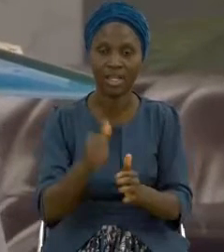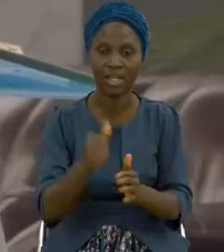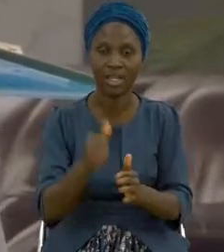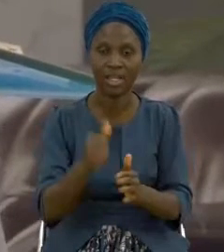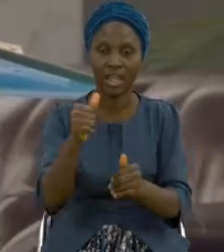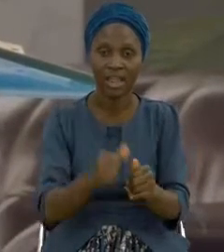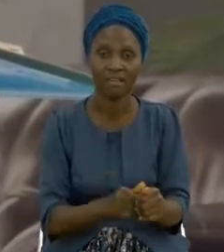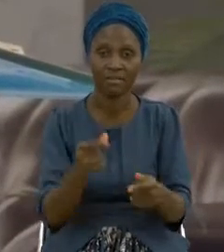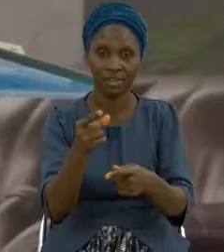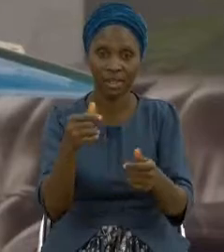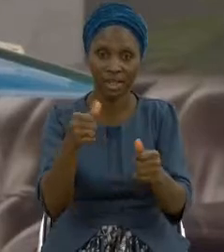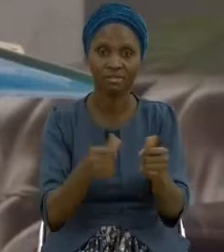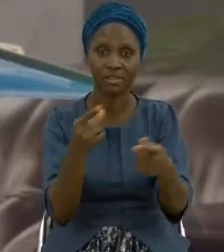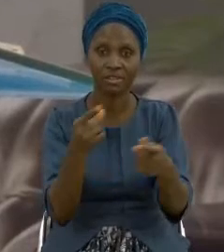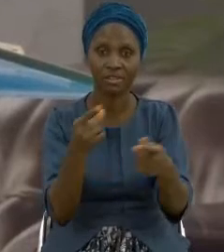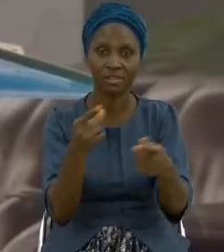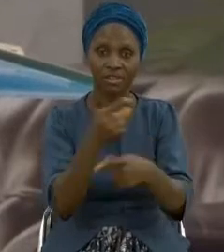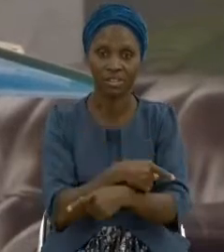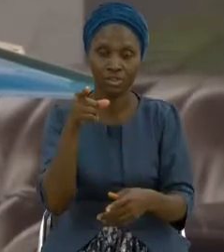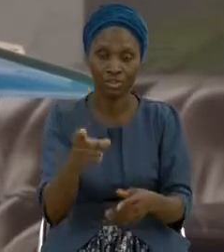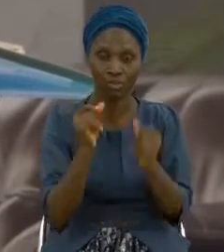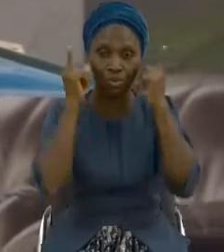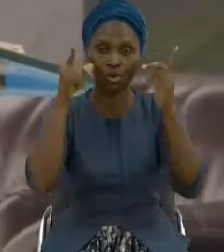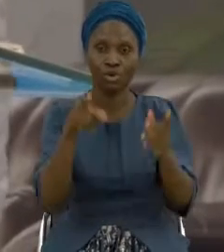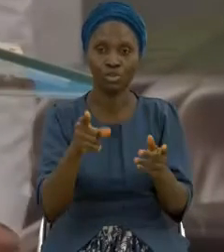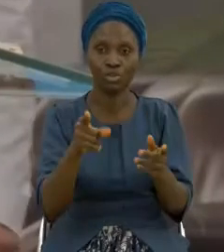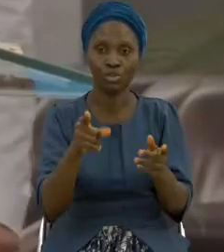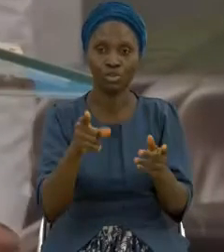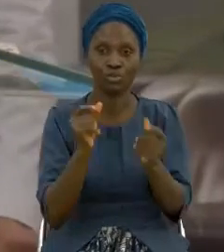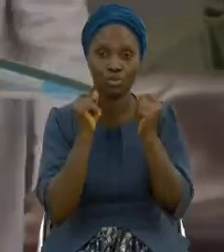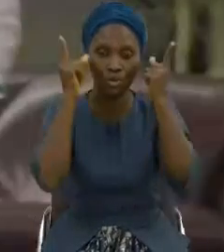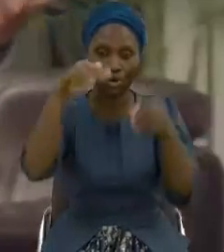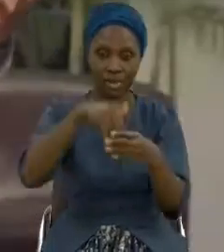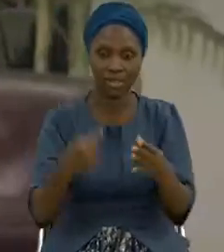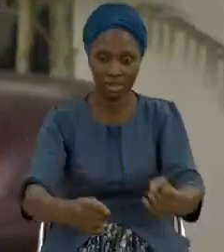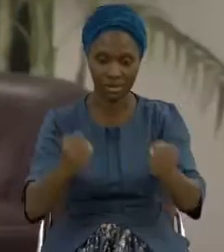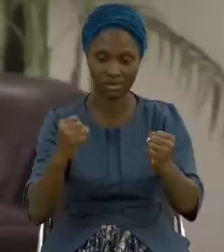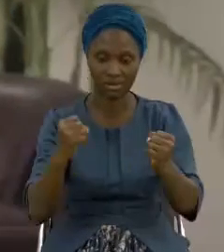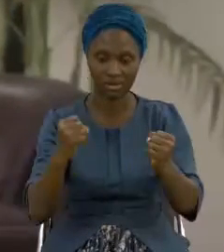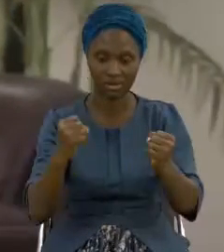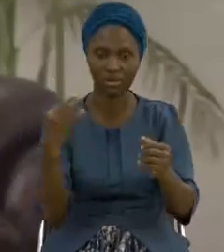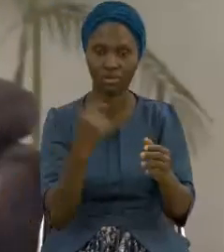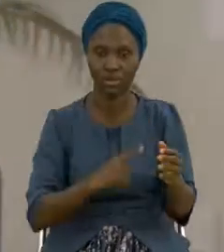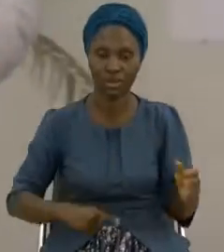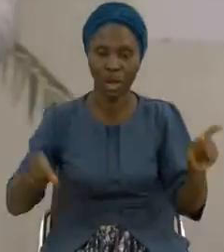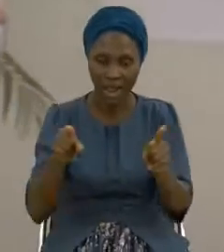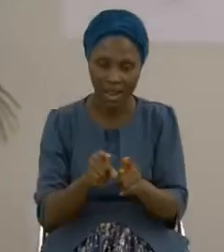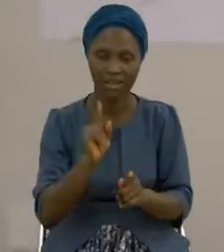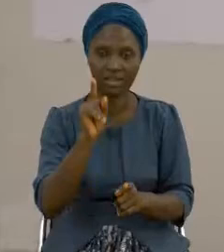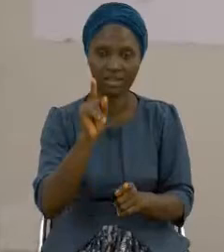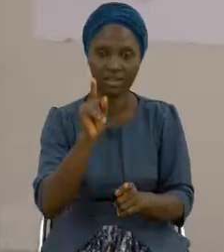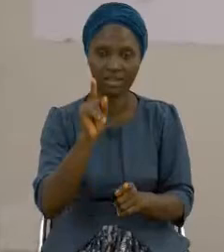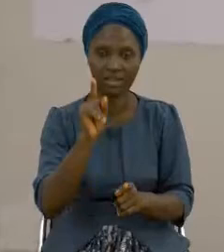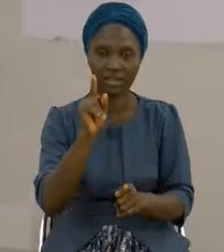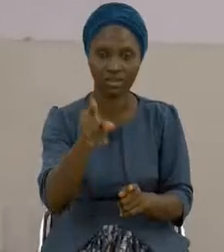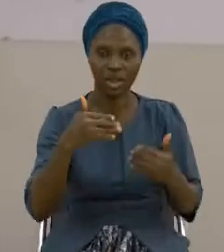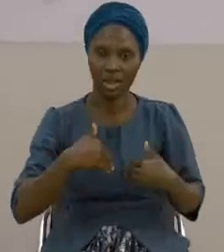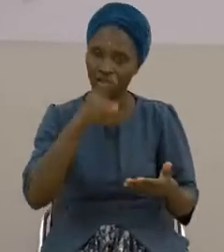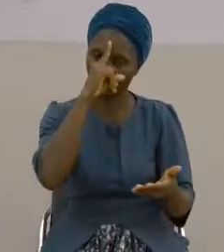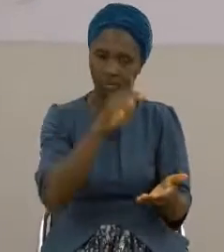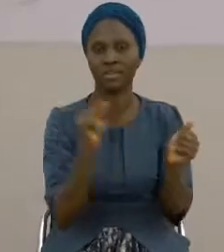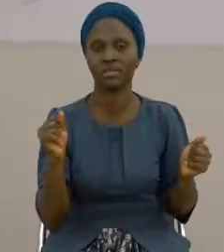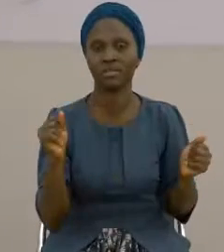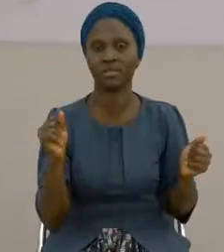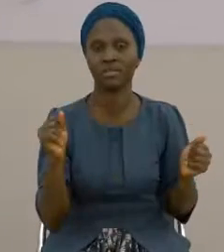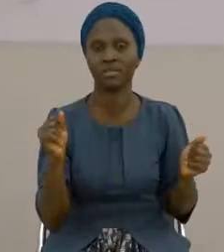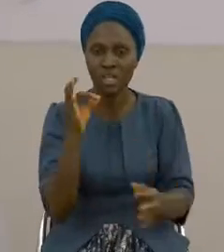of the Lord, as thou hast believed. If you're looking for job, as thou hast believed.